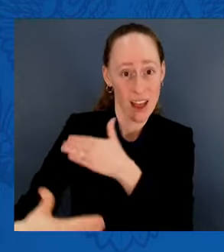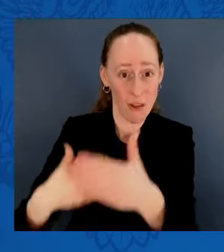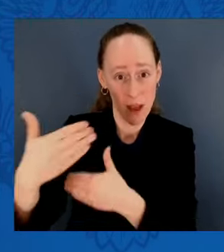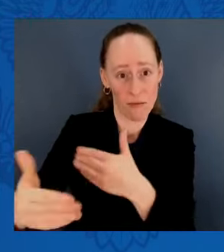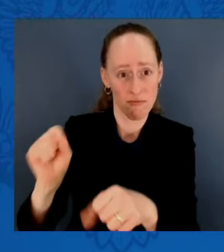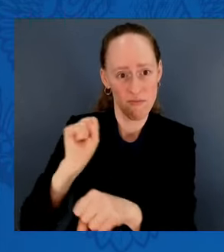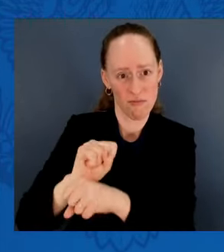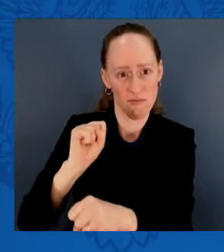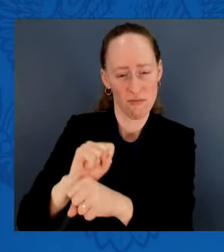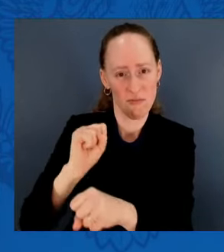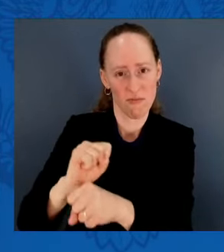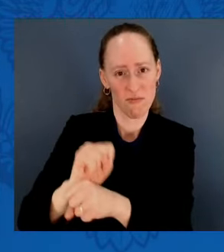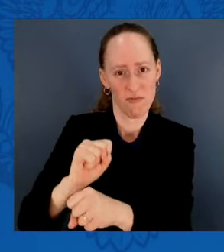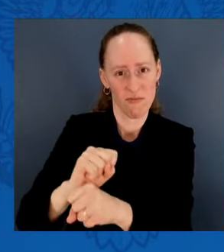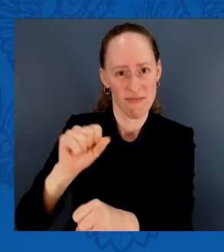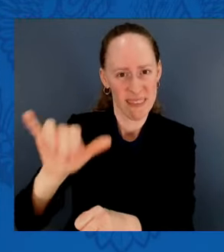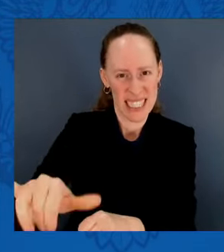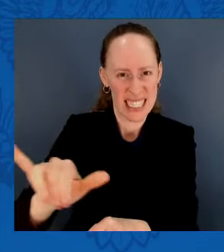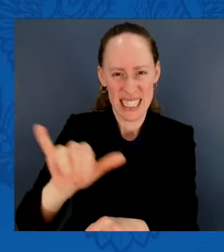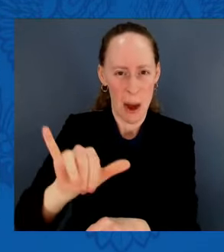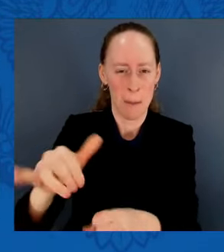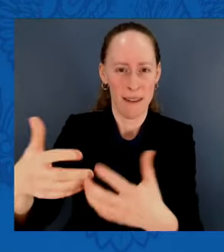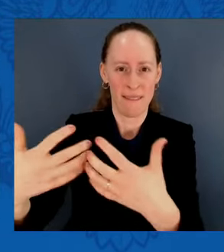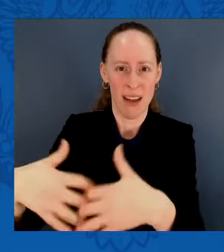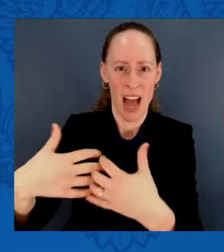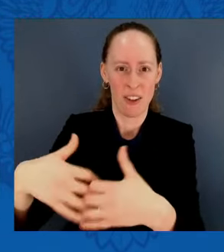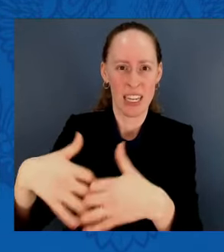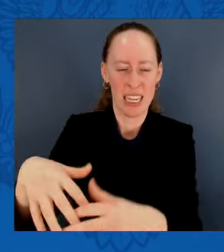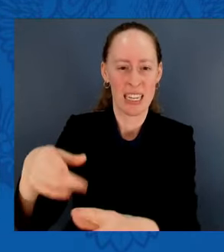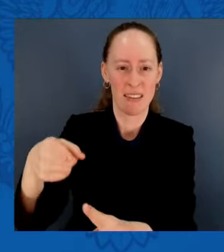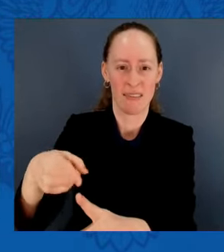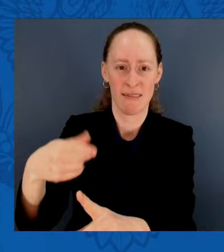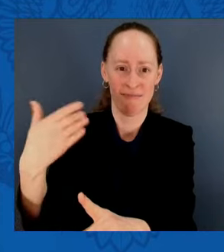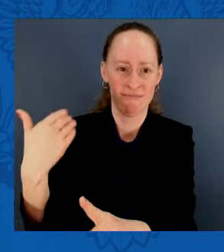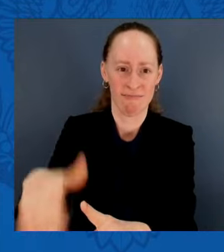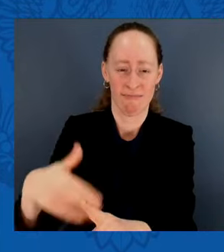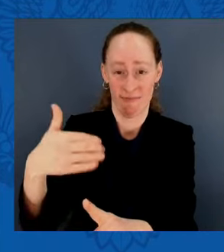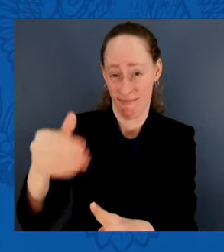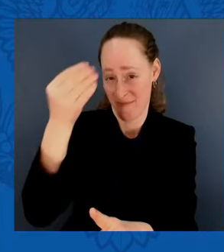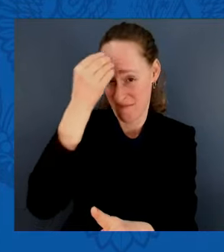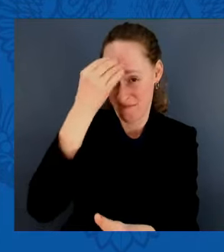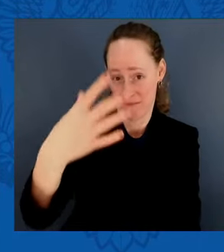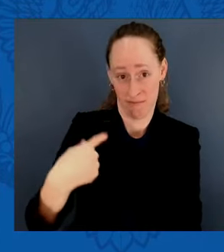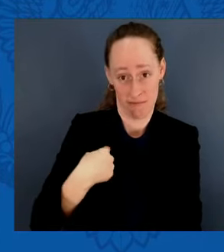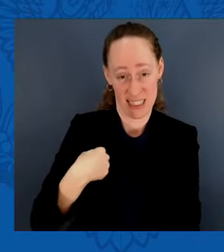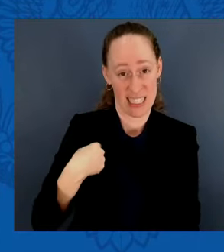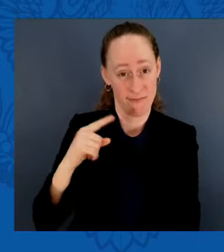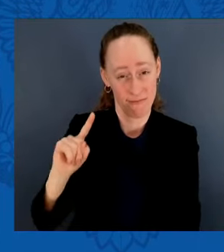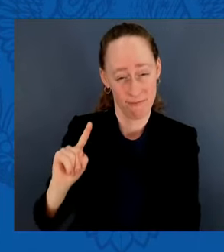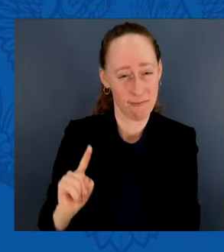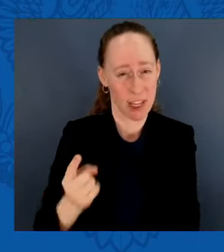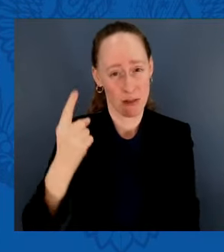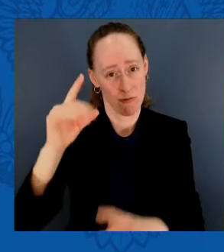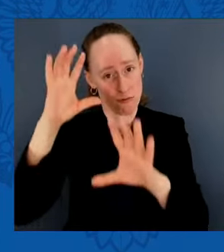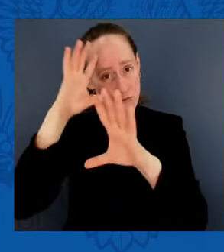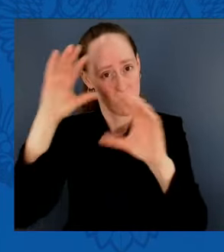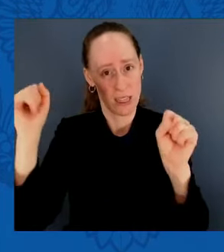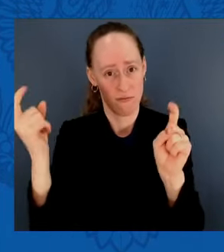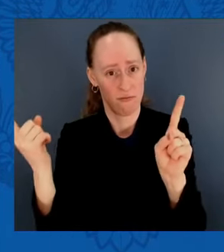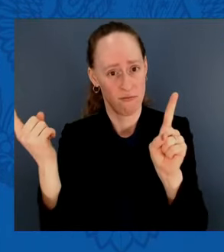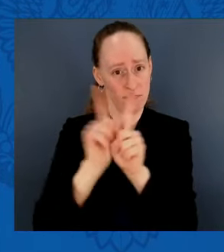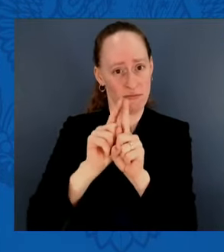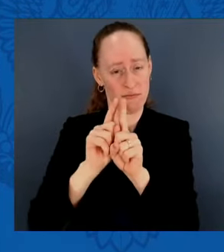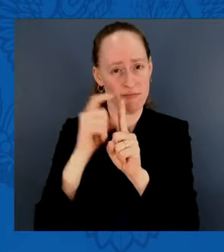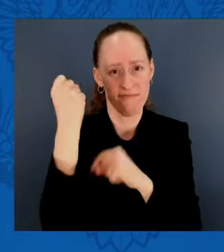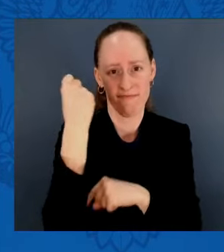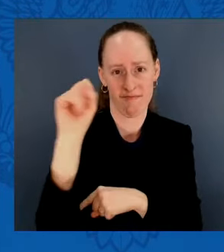first president to stand on the picket line. And today, Dawn has a good job in her hometown, providing stability for her family and pride